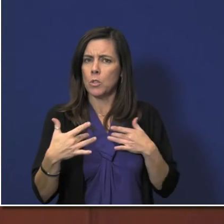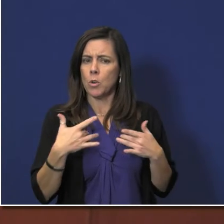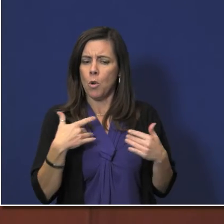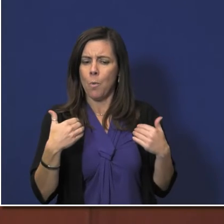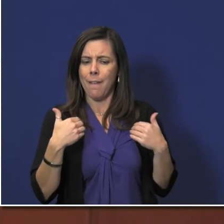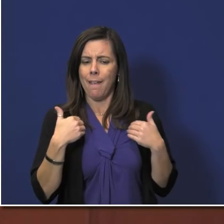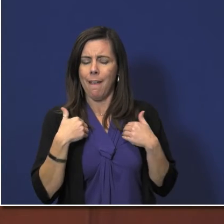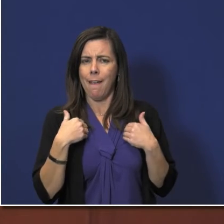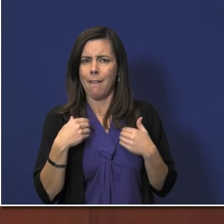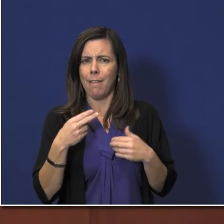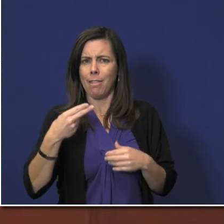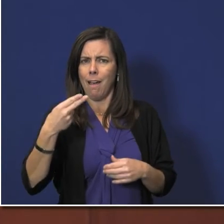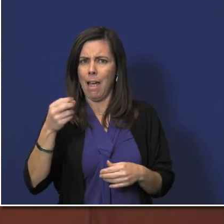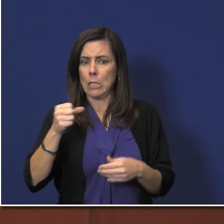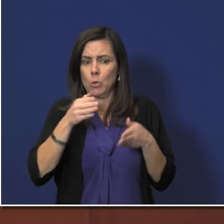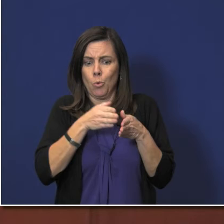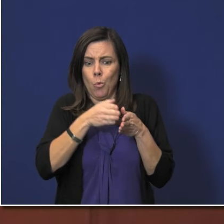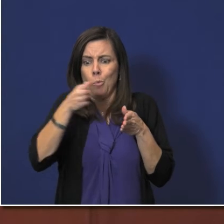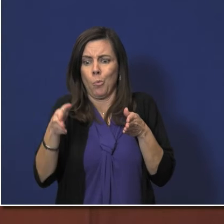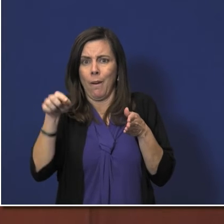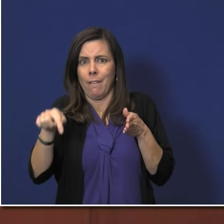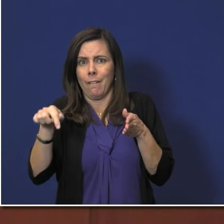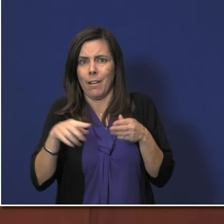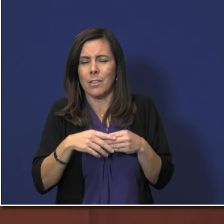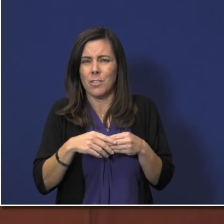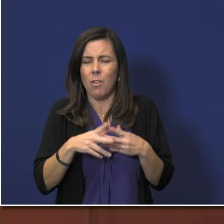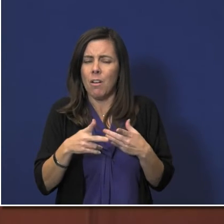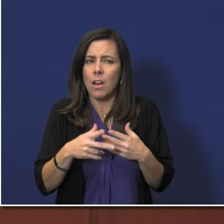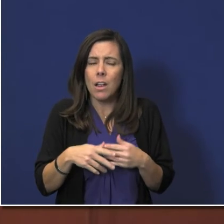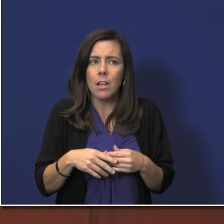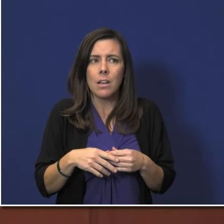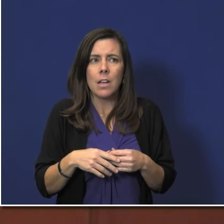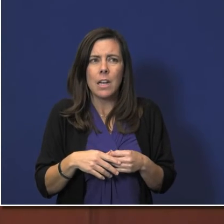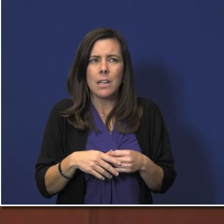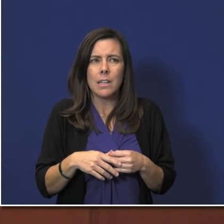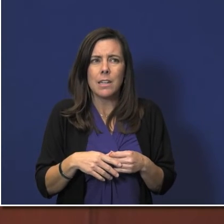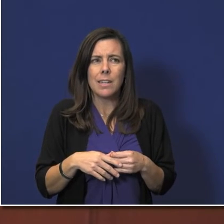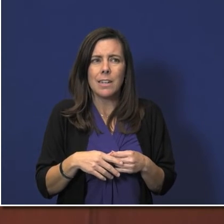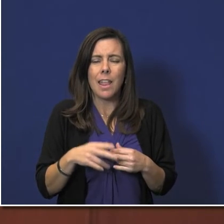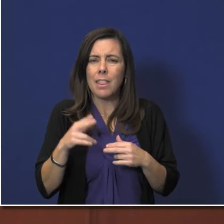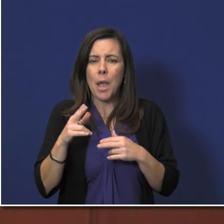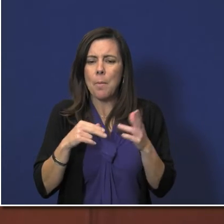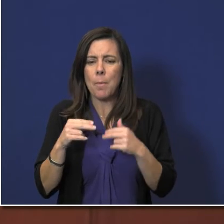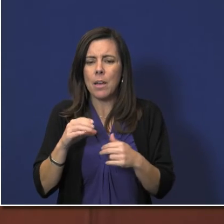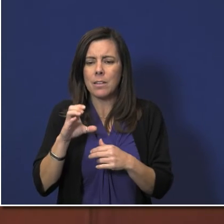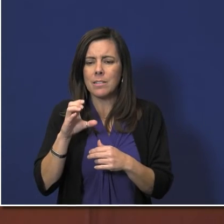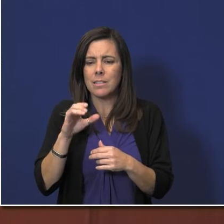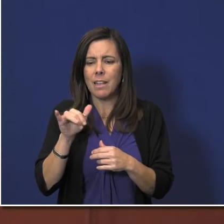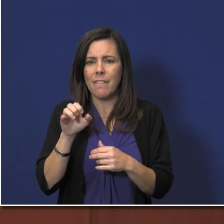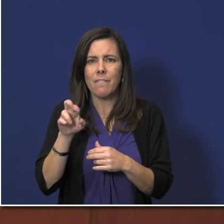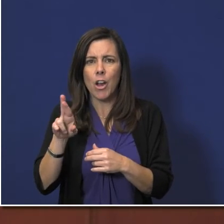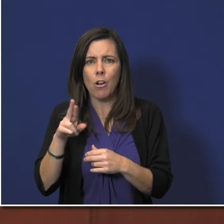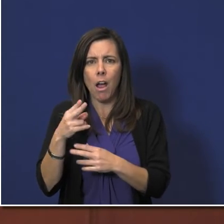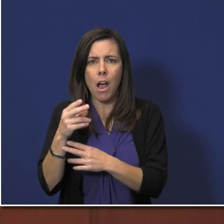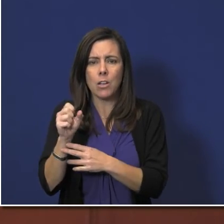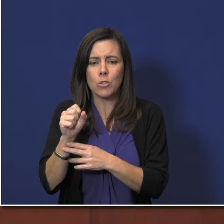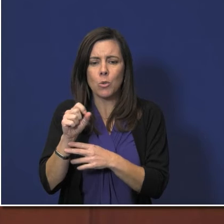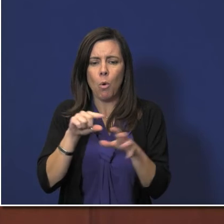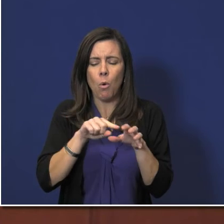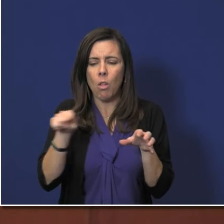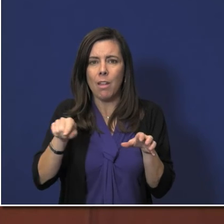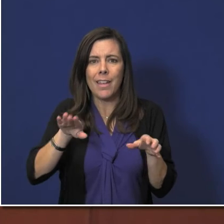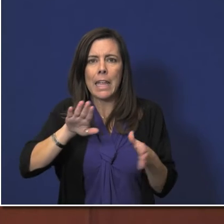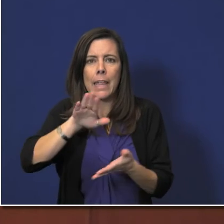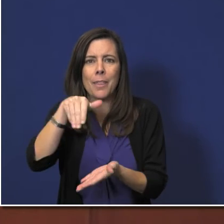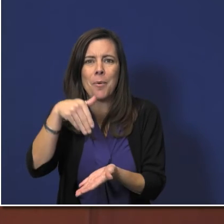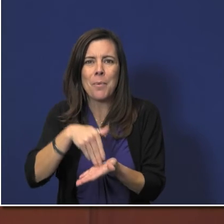School right next door, which, isn't it amazing that they built Cyfair High School, which is almost directly in the middle of